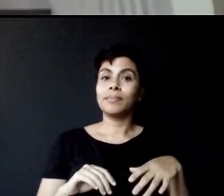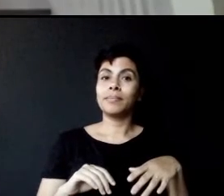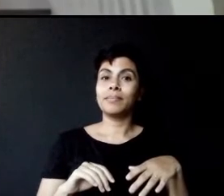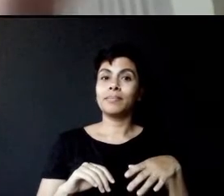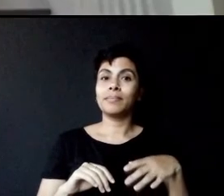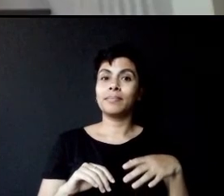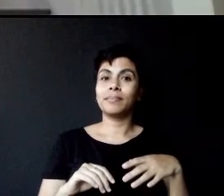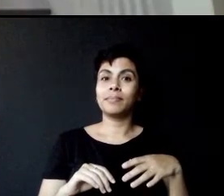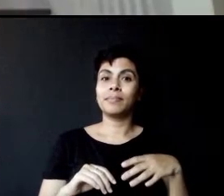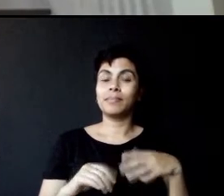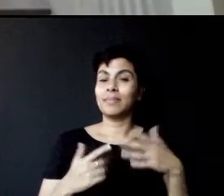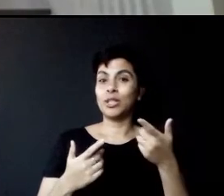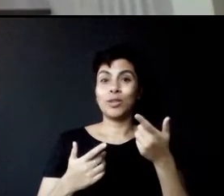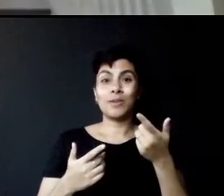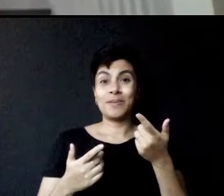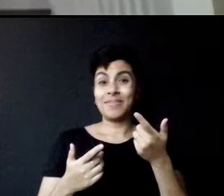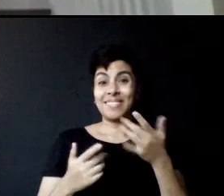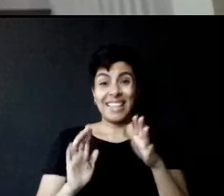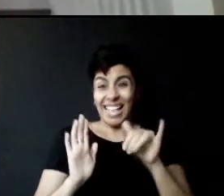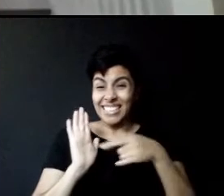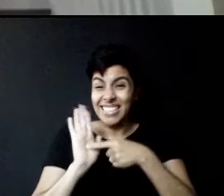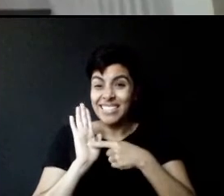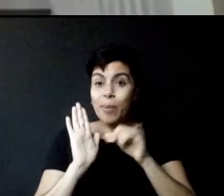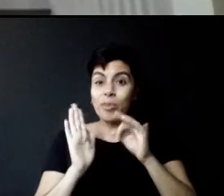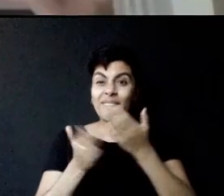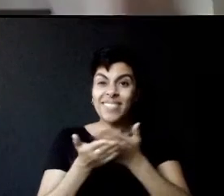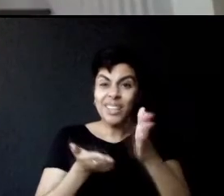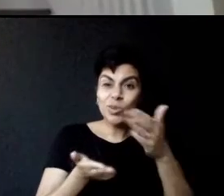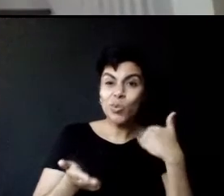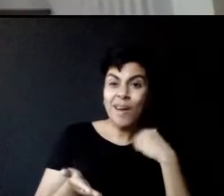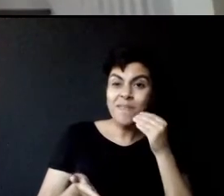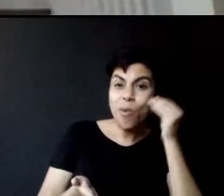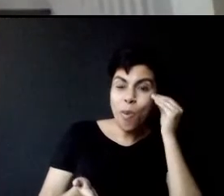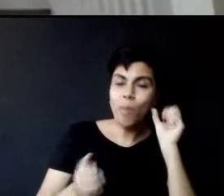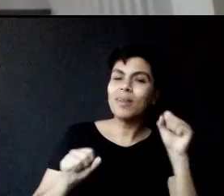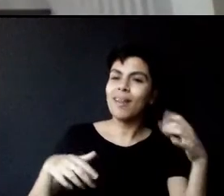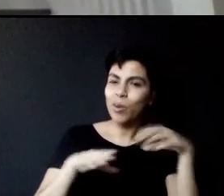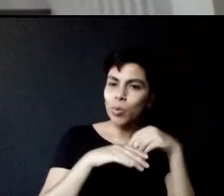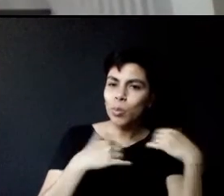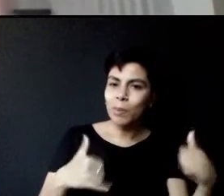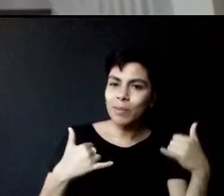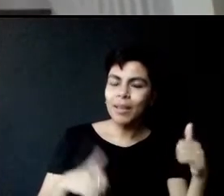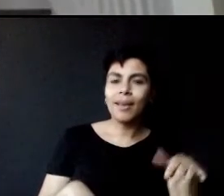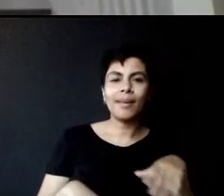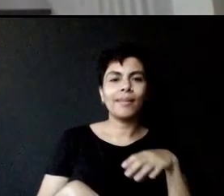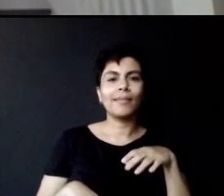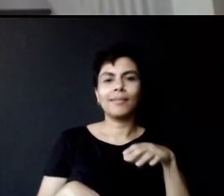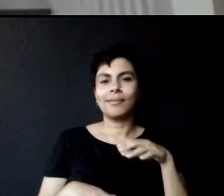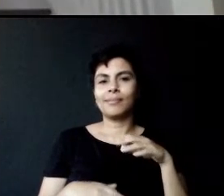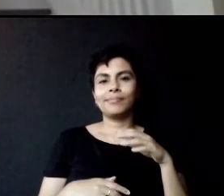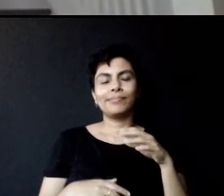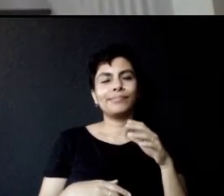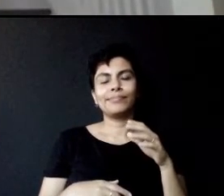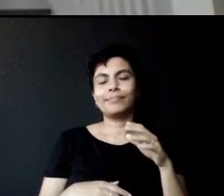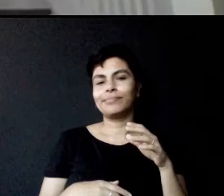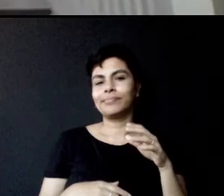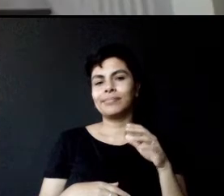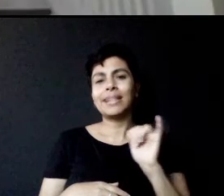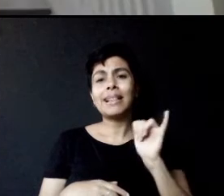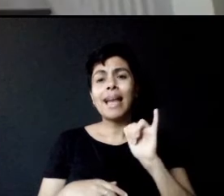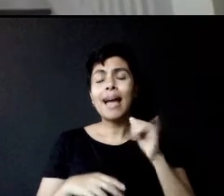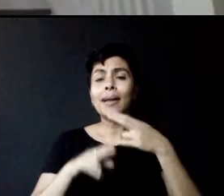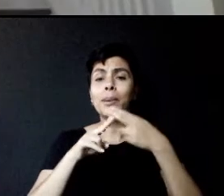of this is something you would probably have at home, and there are different ways to play with it, including some kitchen utensils